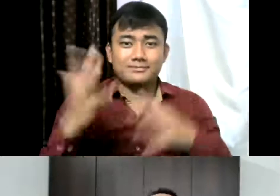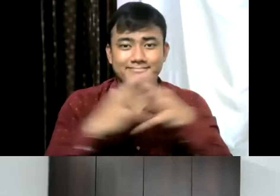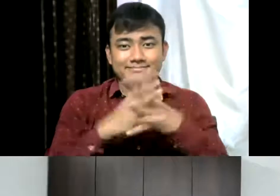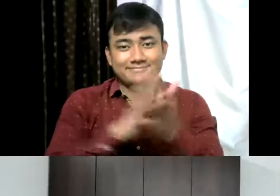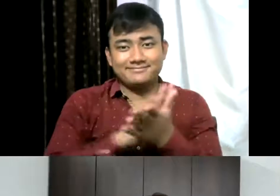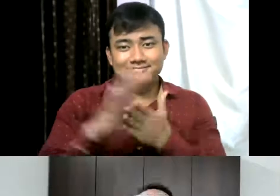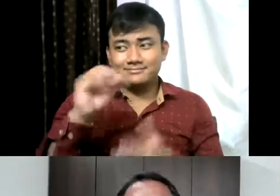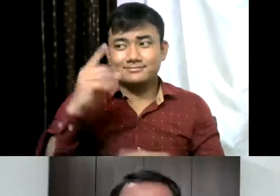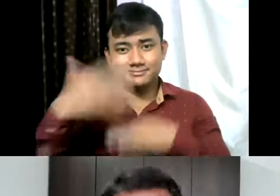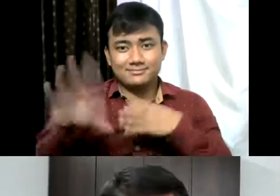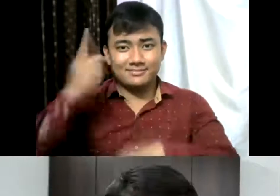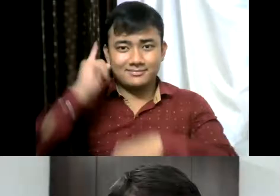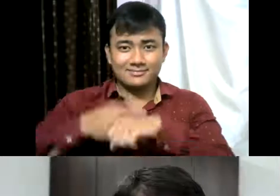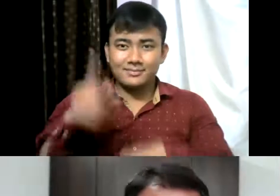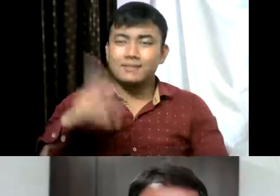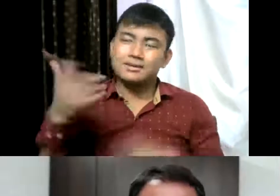licking, but sure.